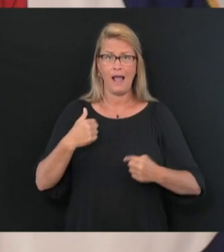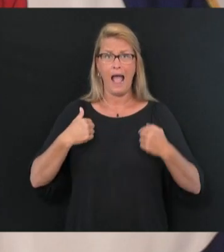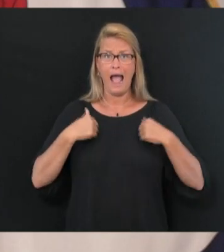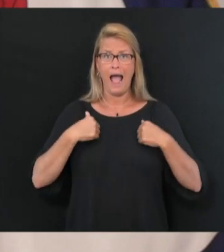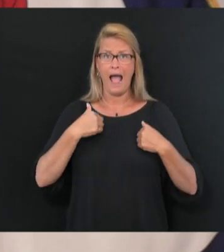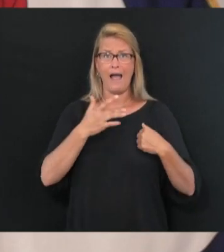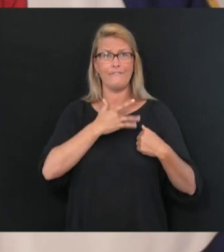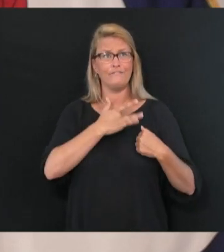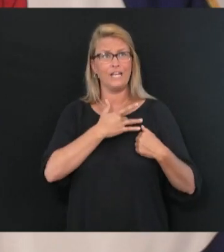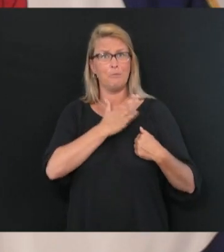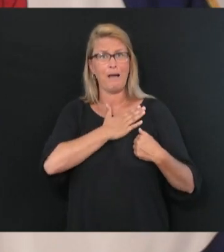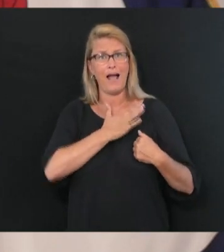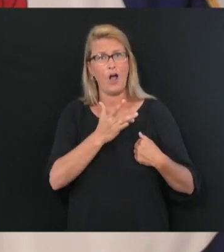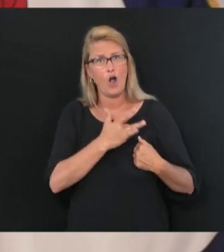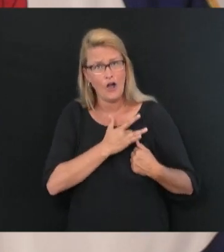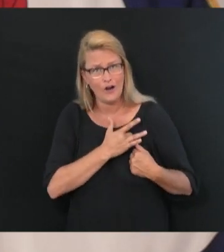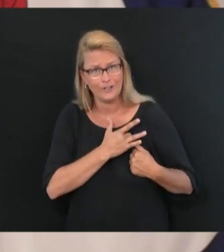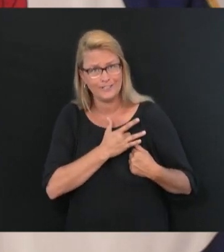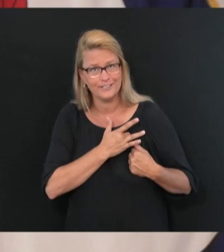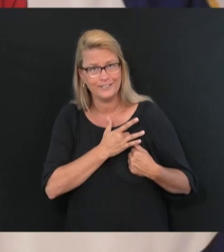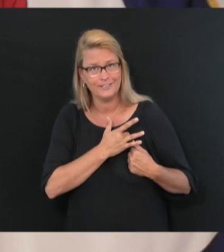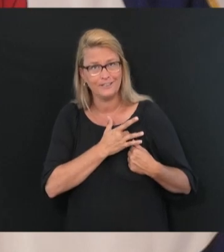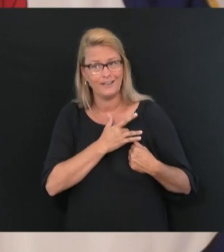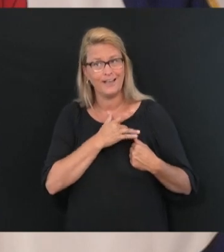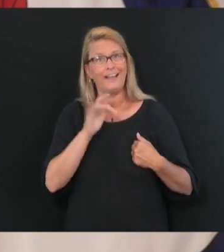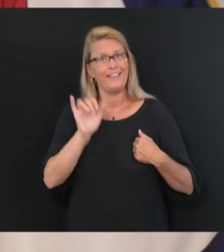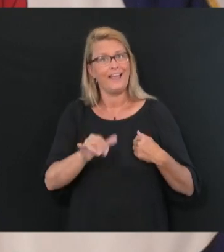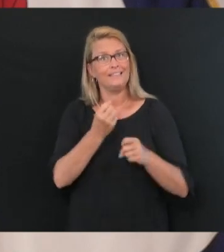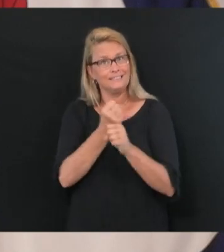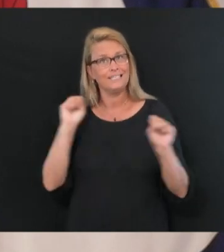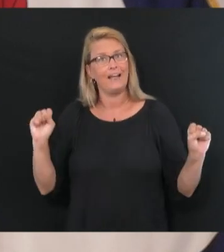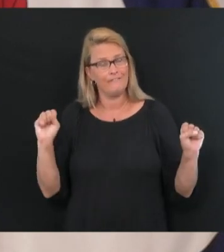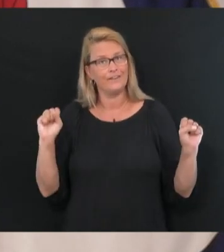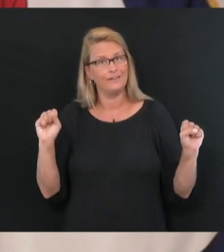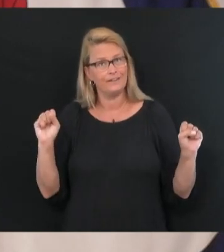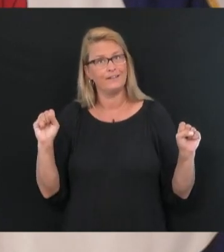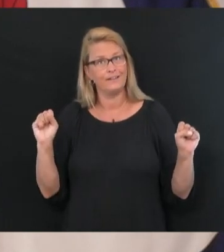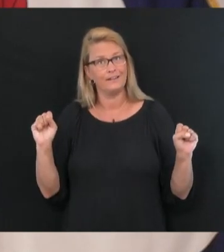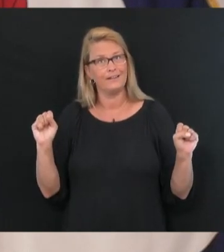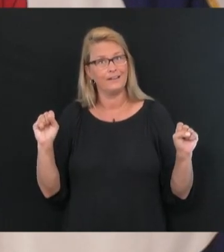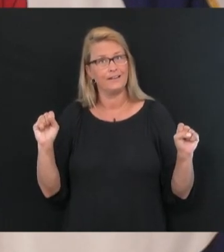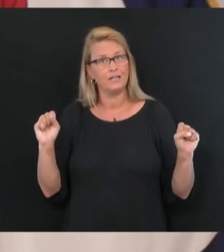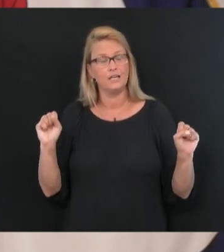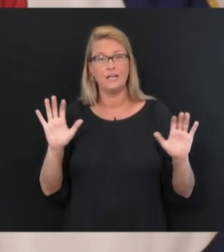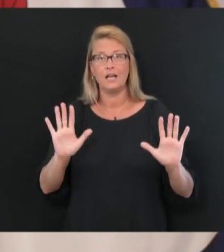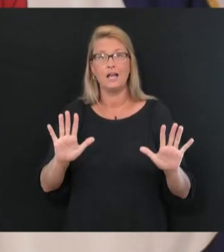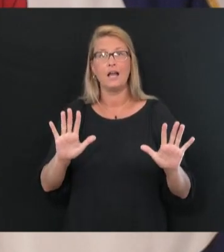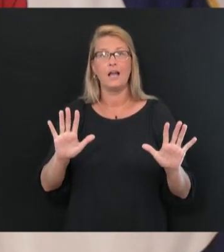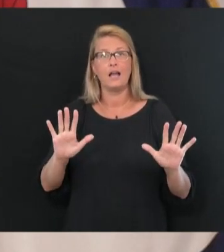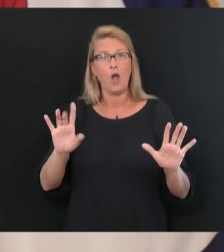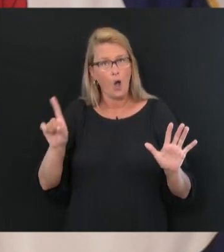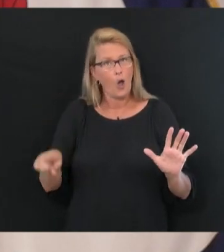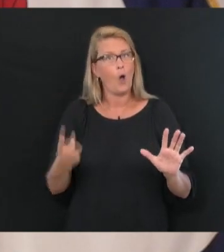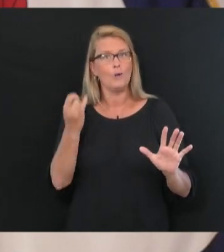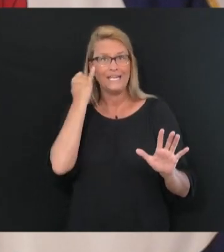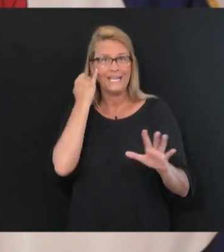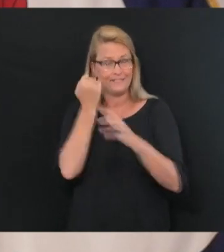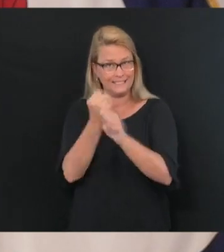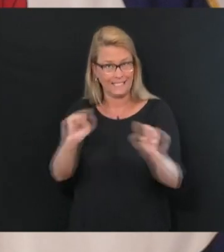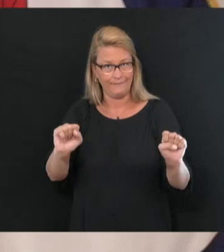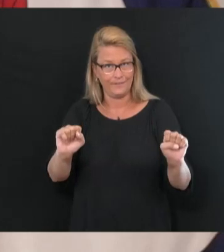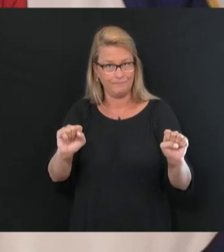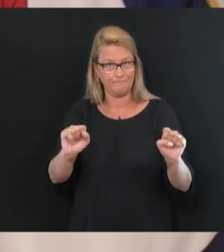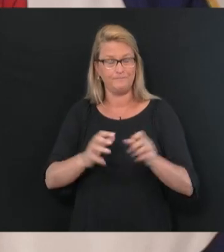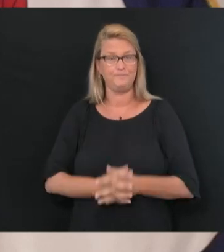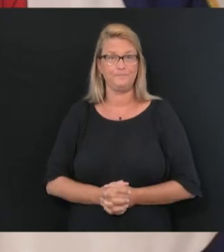is not as safe as we can possibly make it, and absolutely as prudent a decision as we can make it. Now, in all